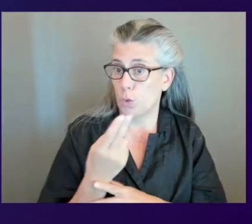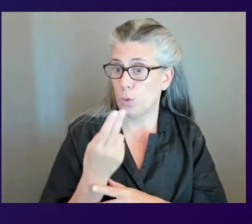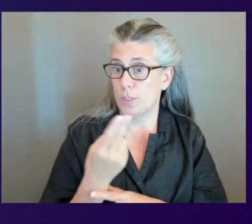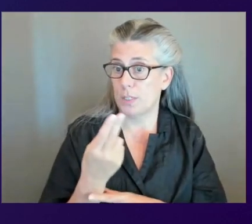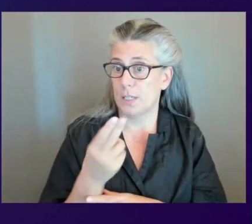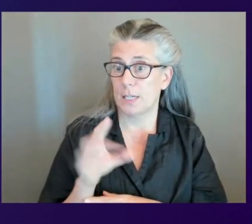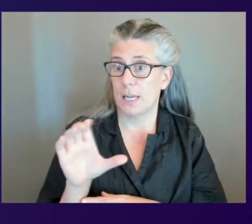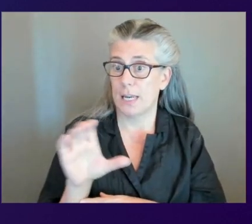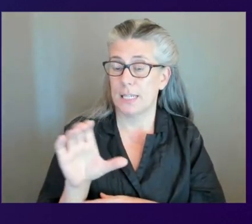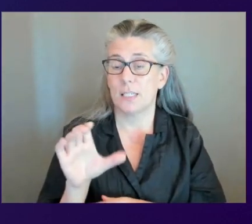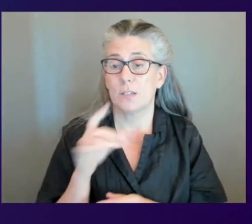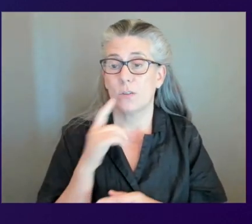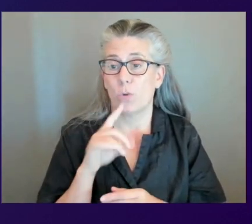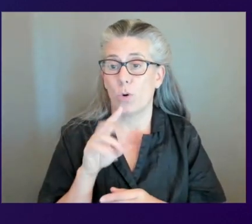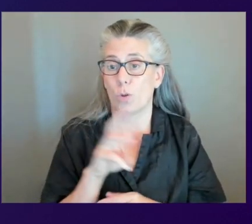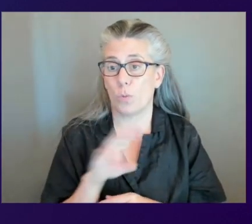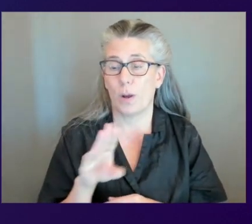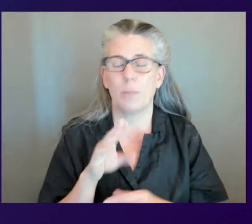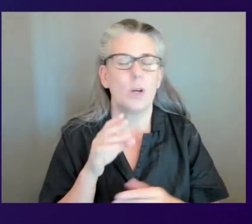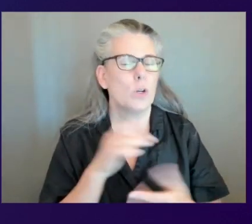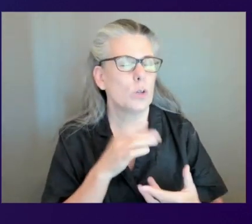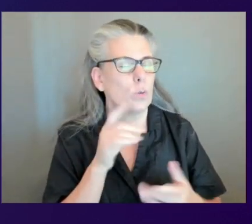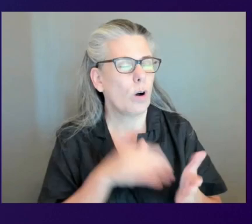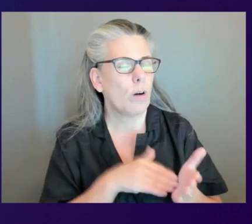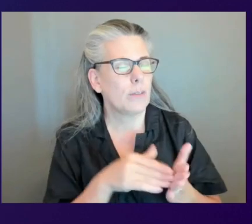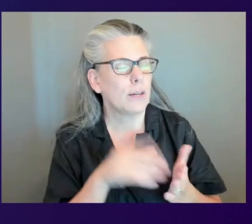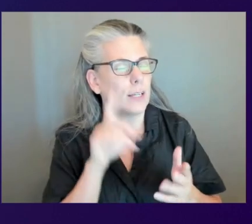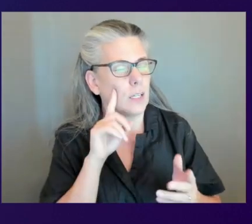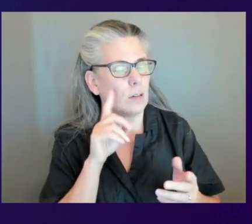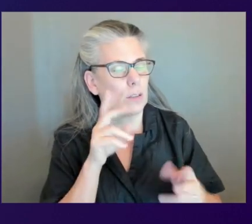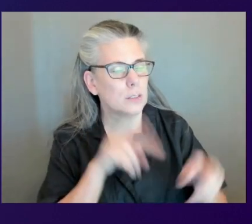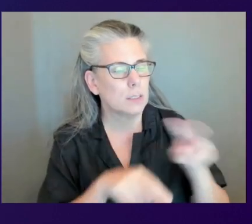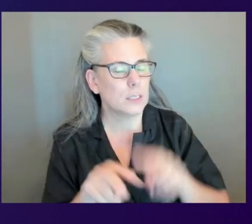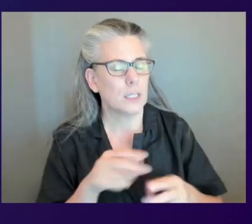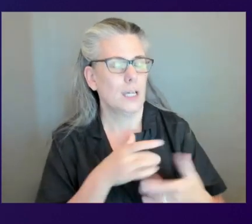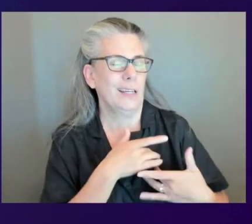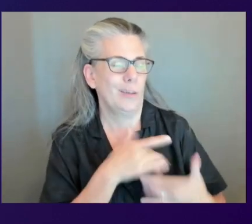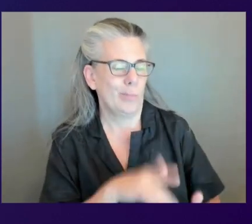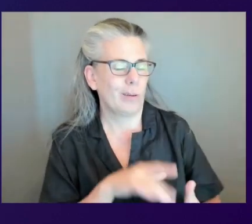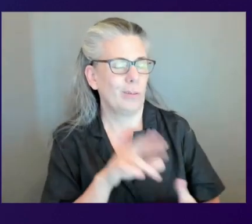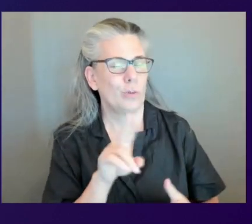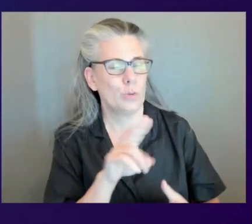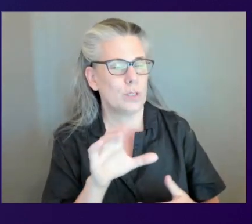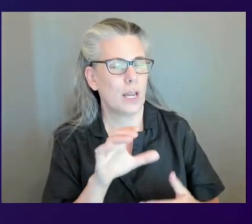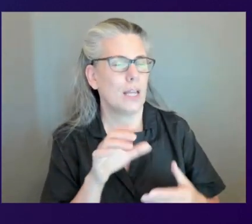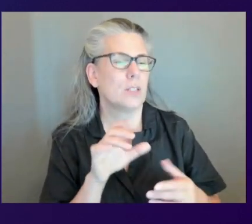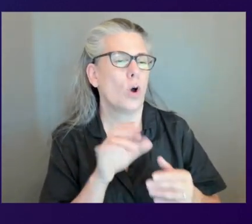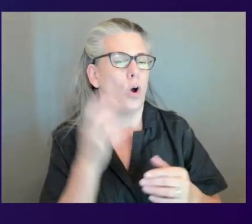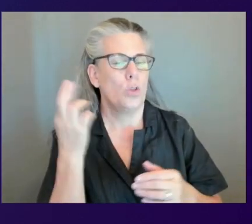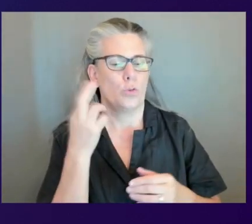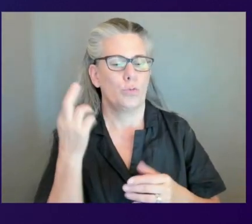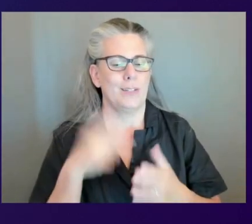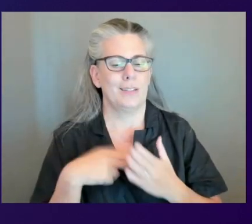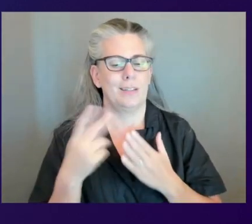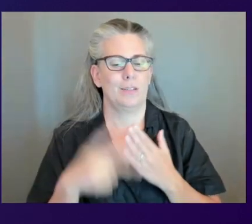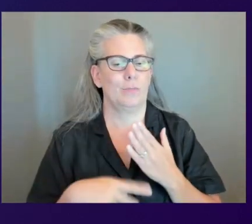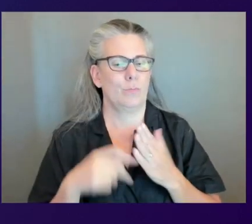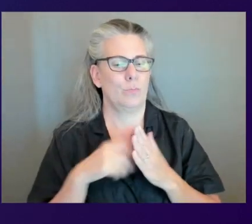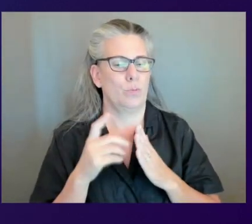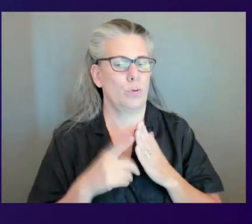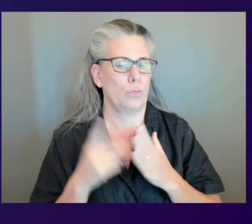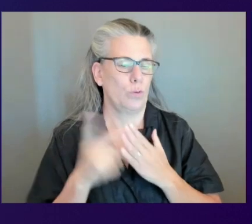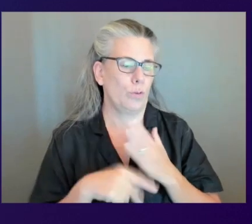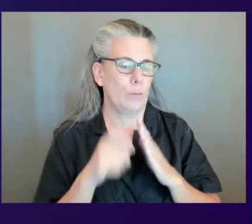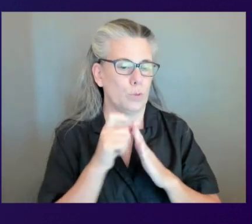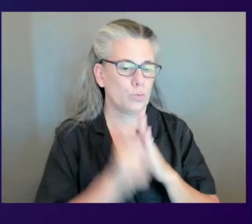you hear the typical use case, you hear the reason why the service was created. And then after a while, you hear all these new ideas of how customers are using it.